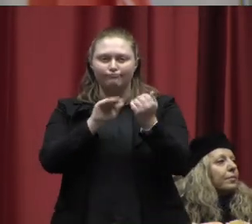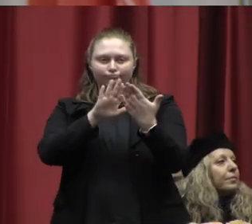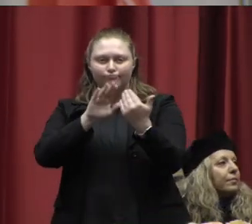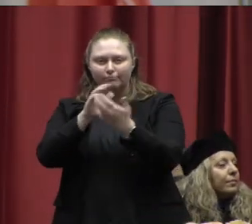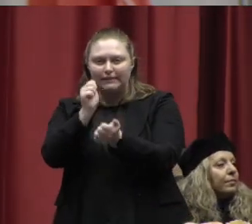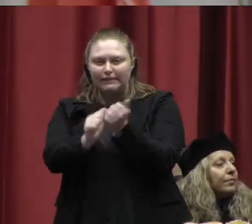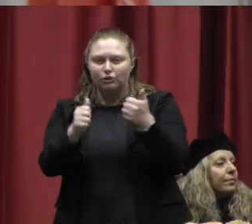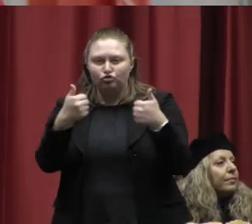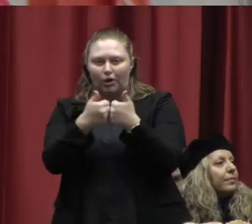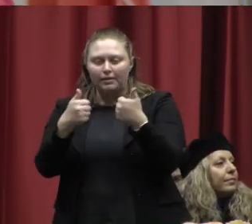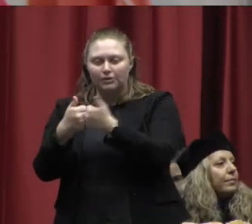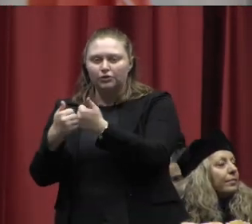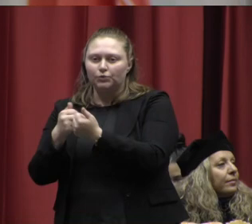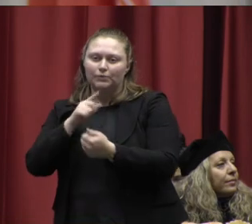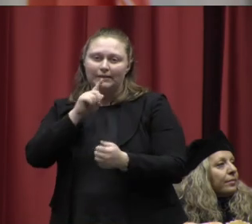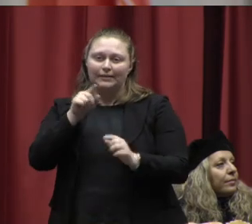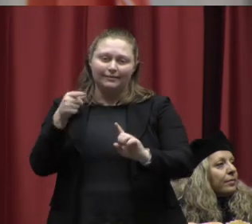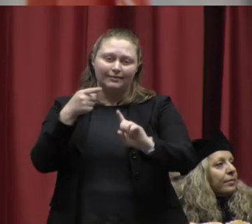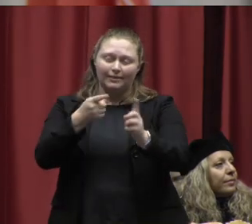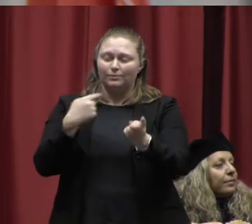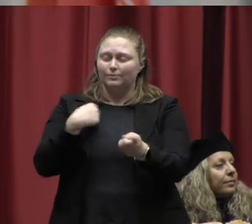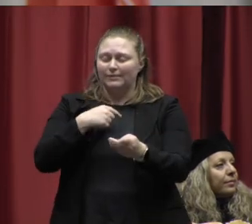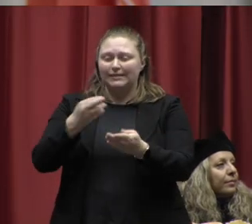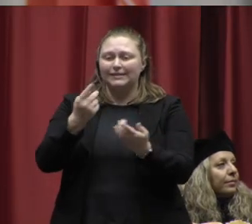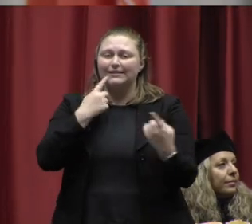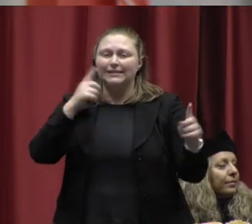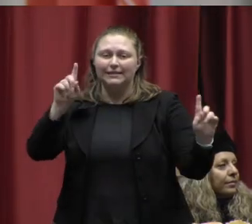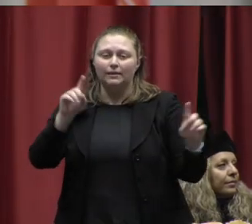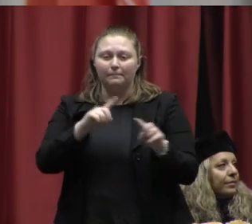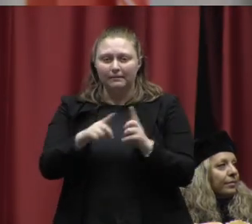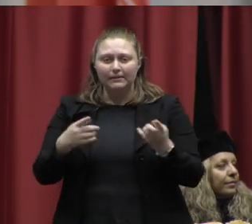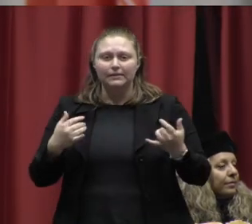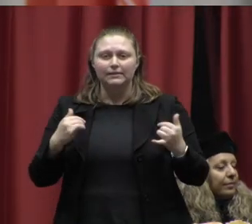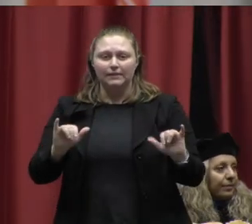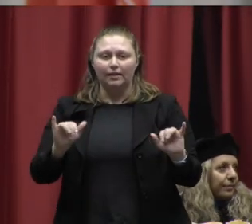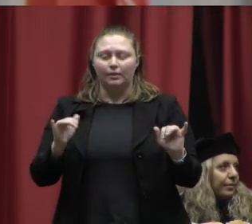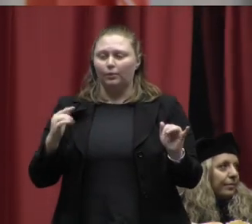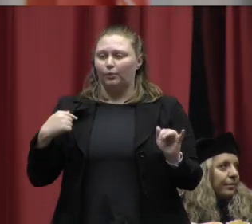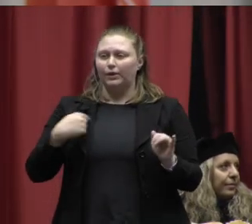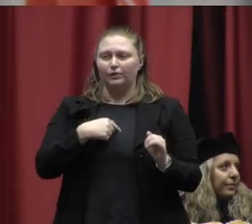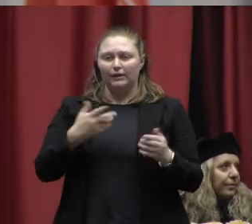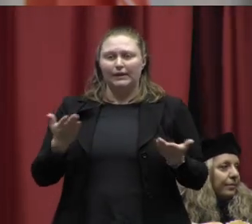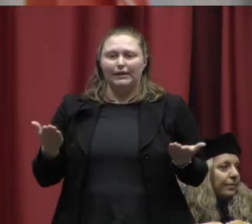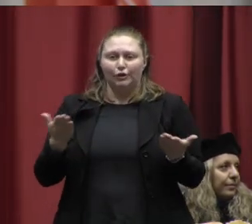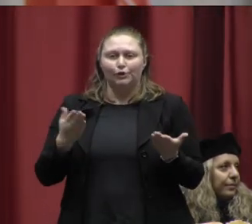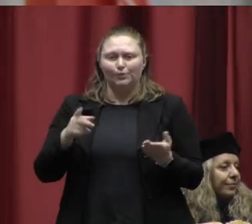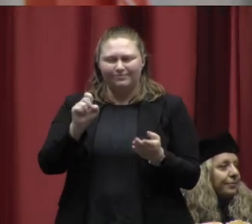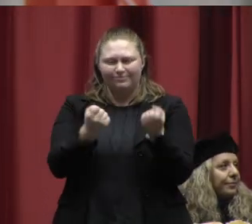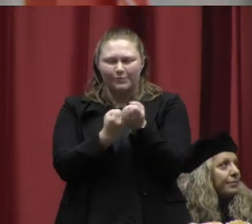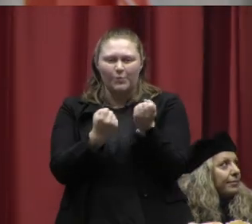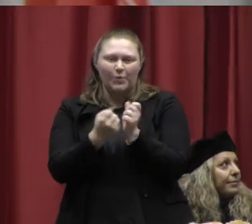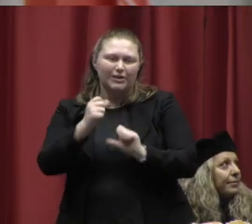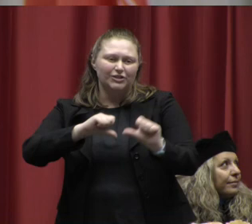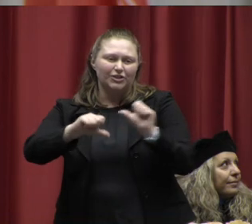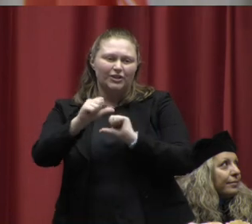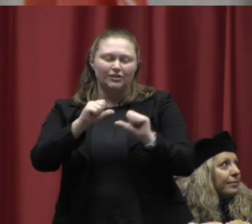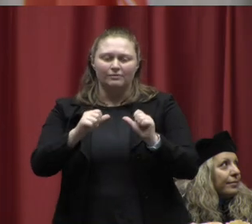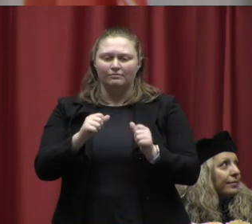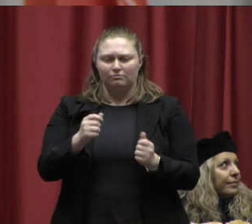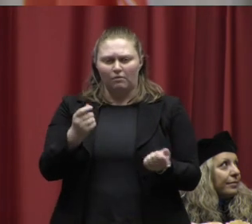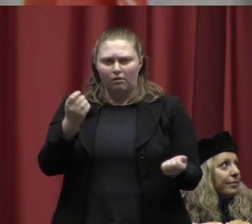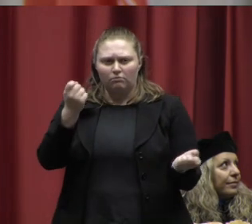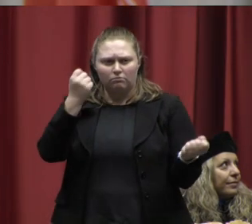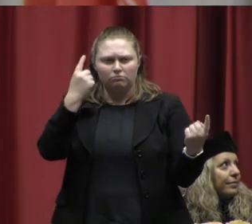world. Yet still, we stood in support of each other by celebrating and acknowledging